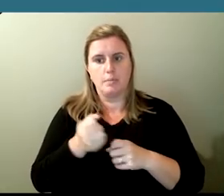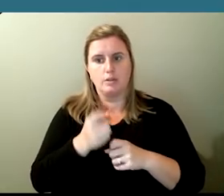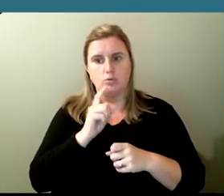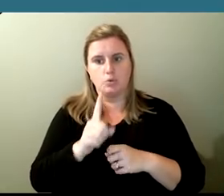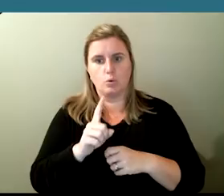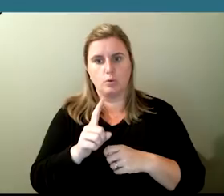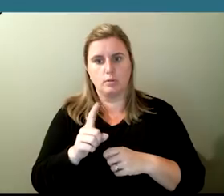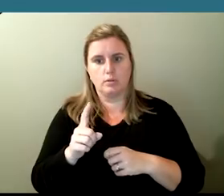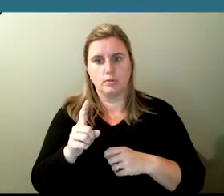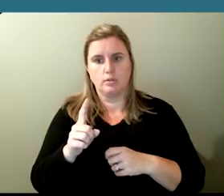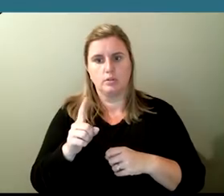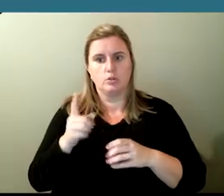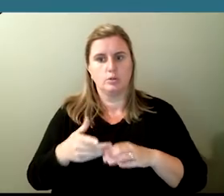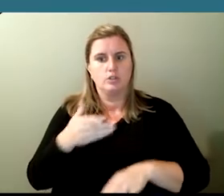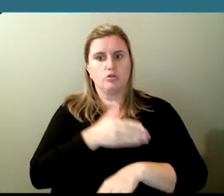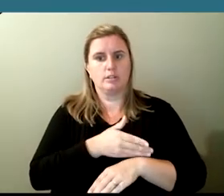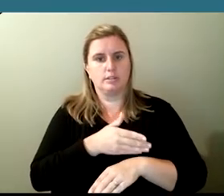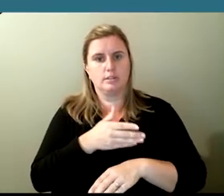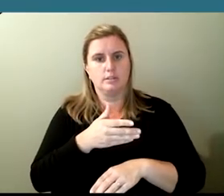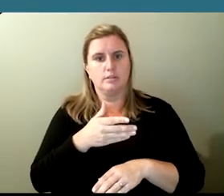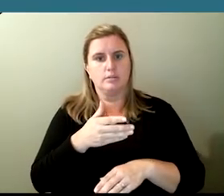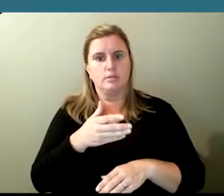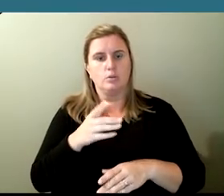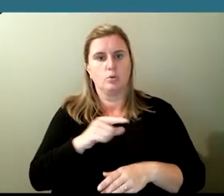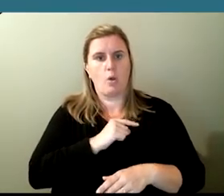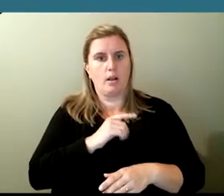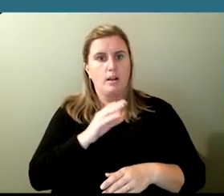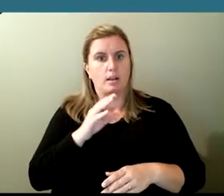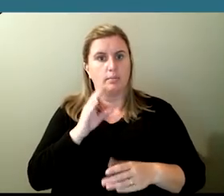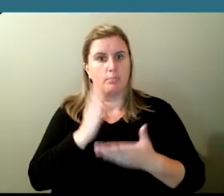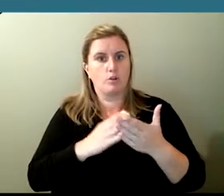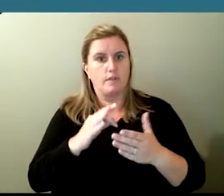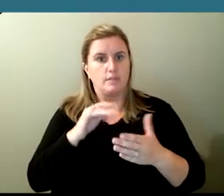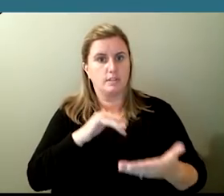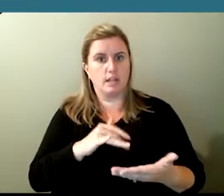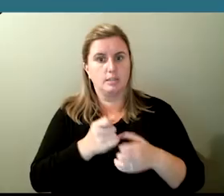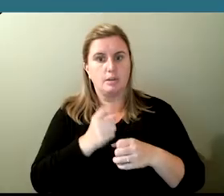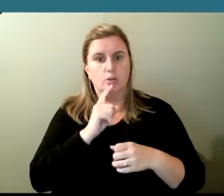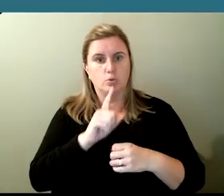that, just to increase, quality aspects of the study, to make sure that